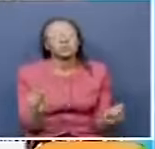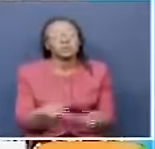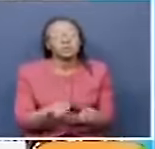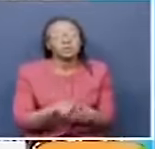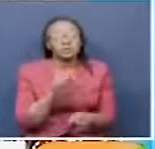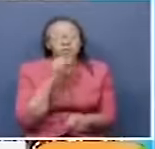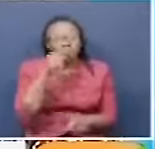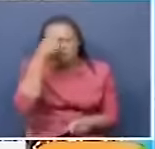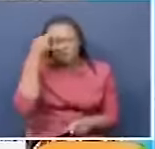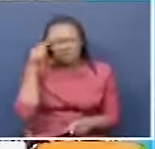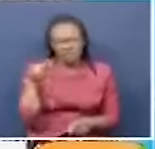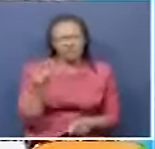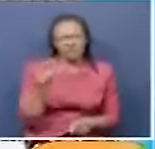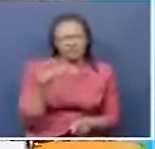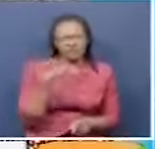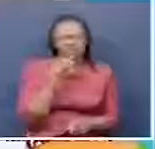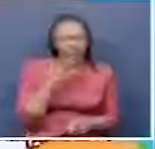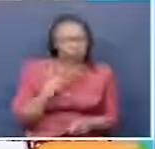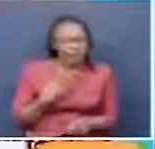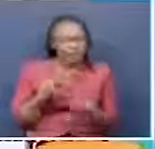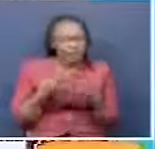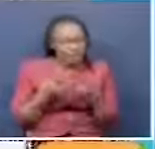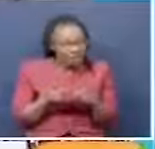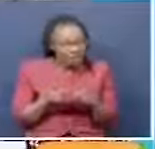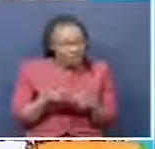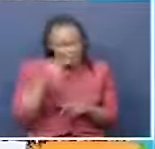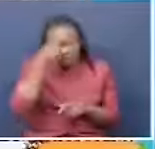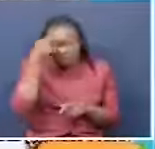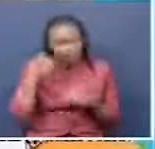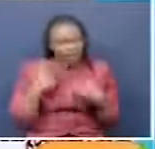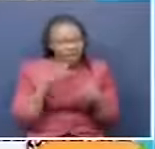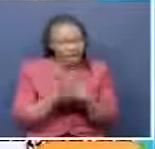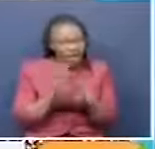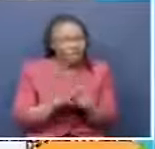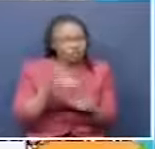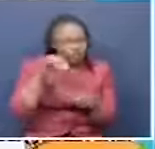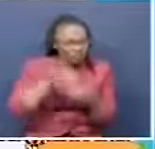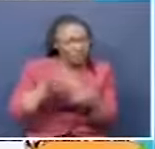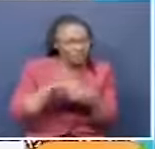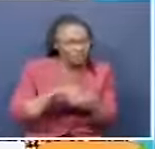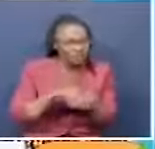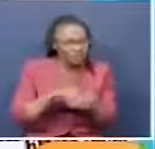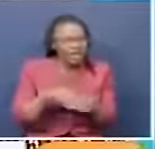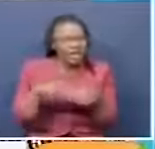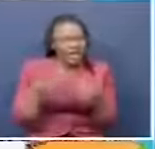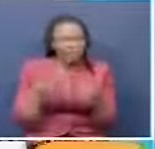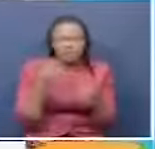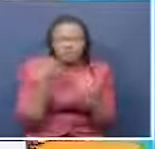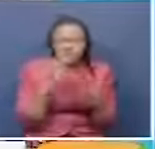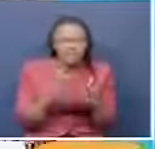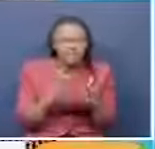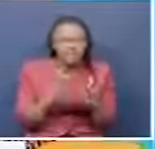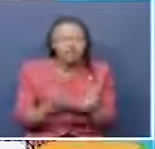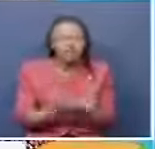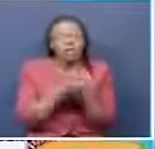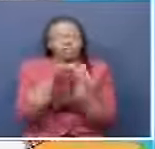because he wouldn't want to, it's because there's a lot of investment that has gone into the brand of Raila Odinga to where he